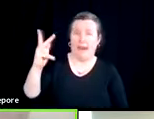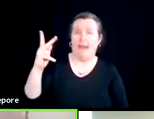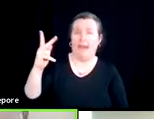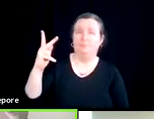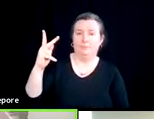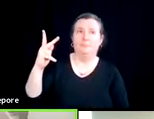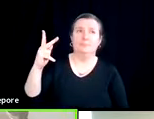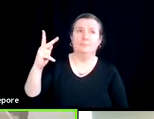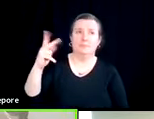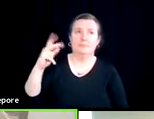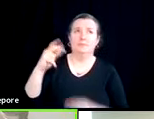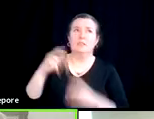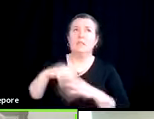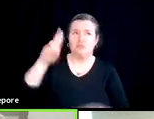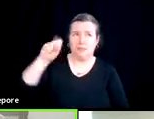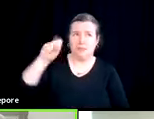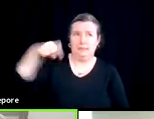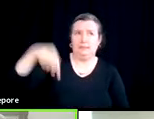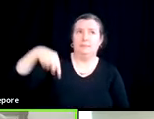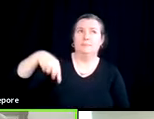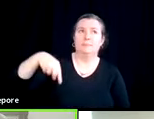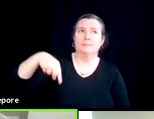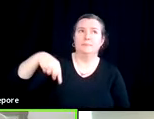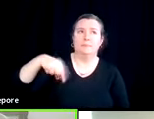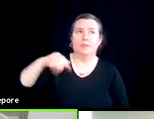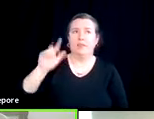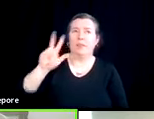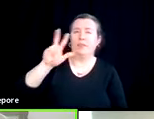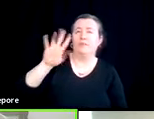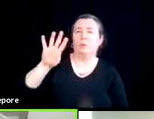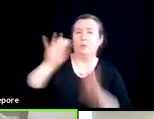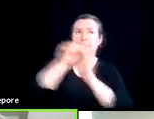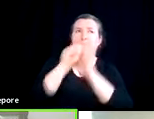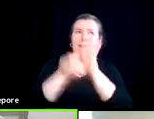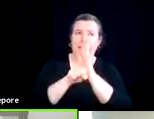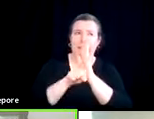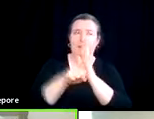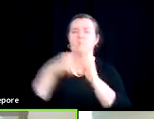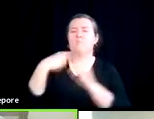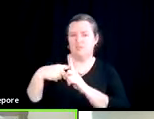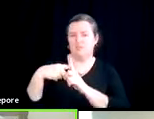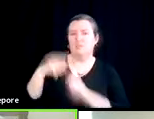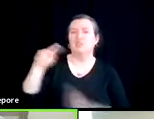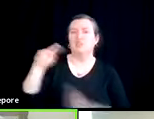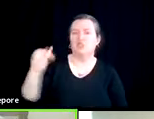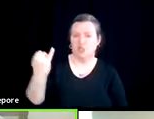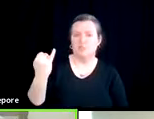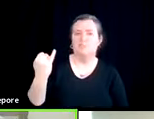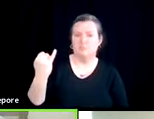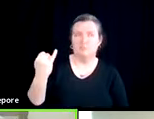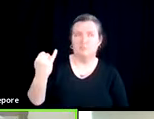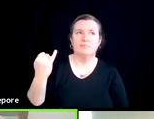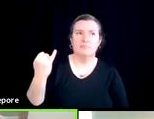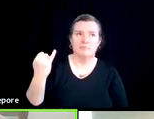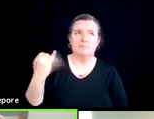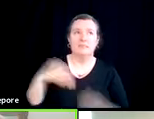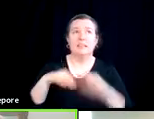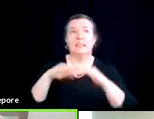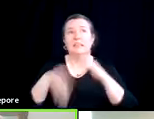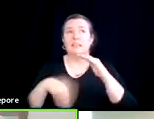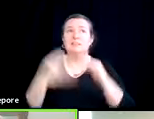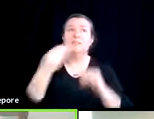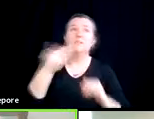That's in 34 states, including New Jersey. And there are literally less than a handful of either one of the other